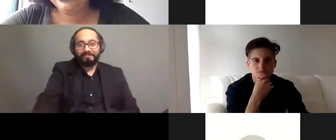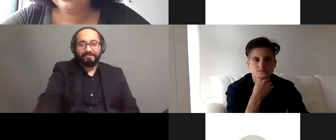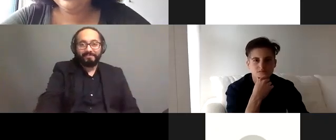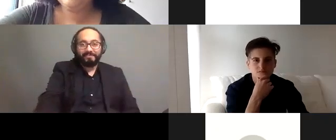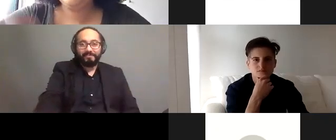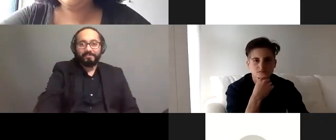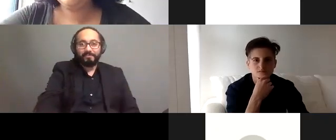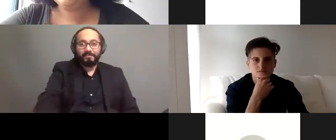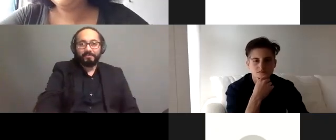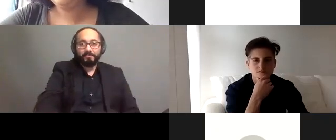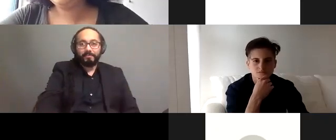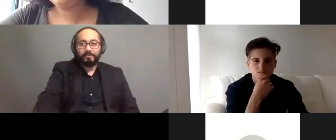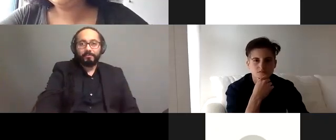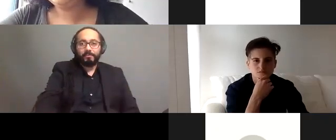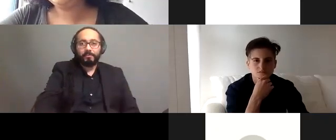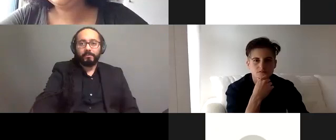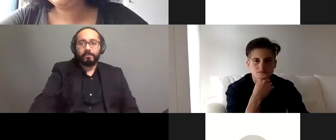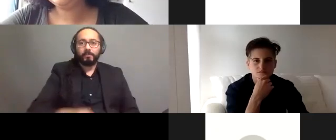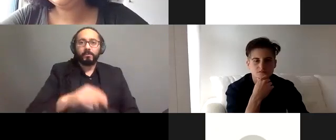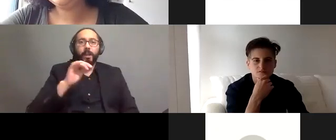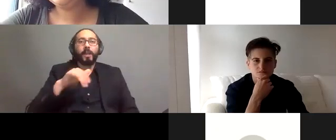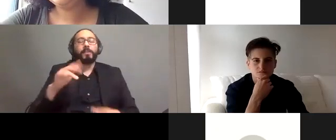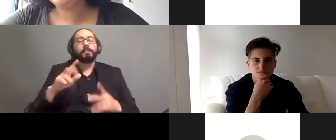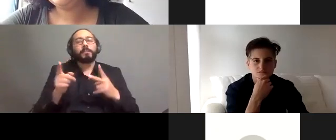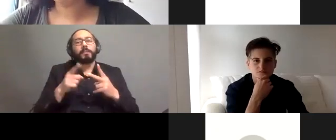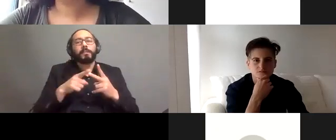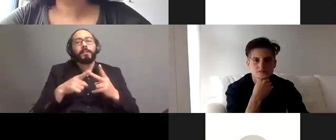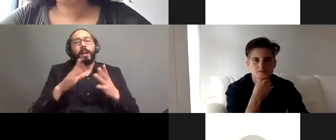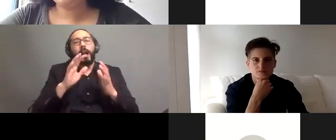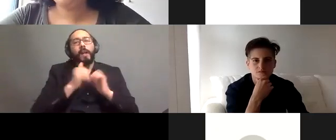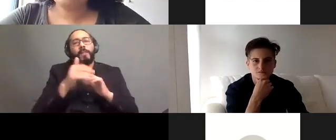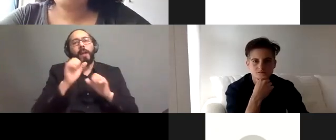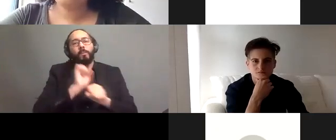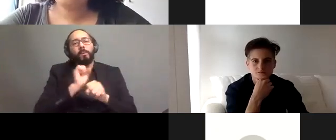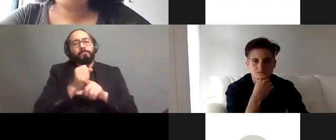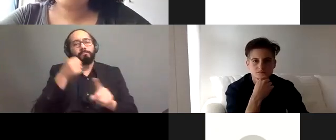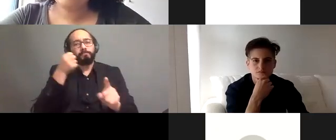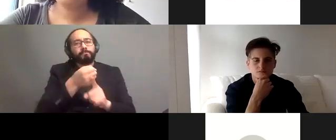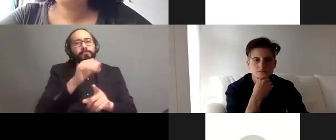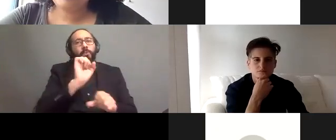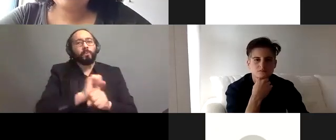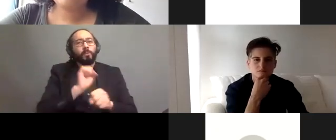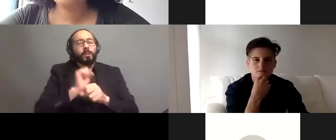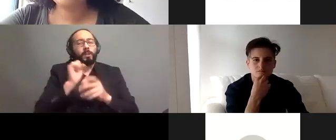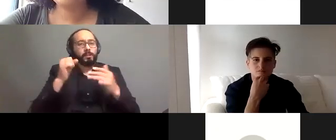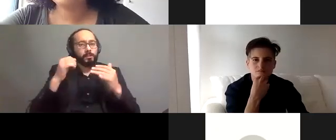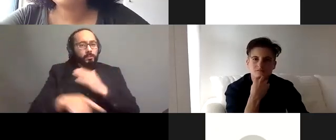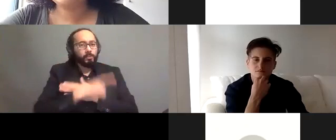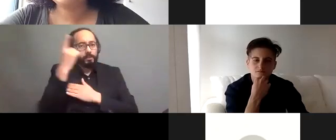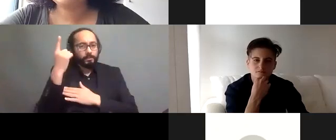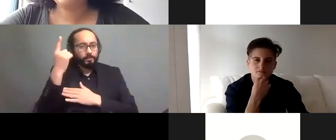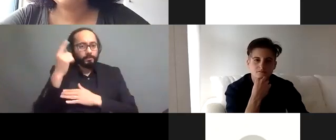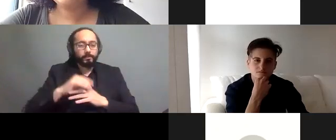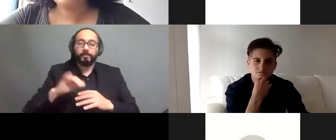Okay. So how has that experience impacted the work that you're presenting today? Yeah, okay. So how it's impacted the work I'm